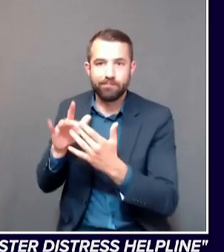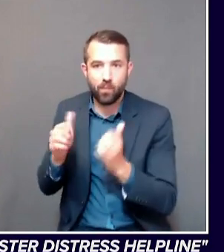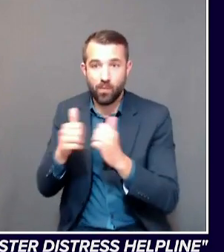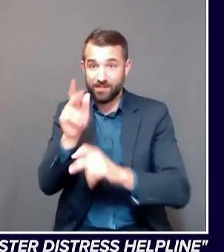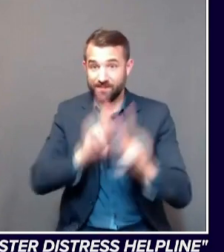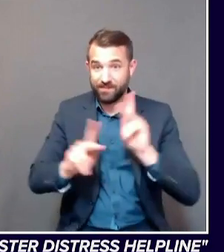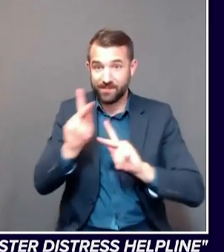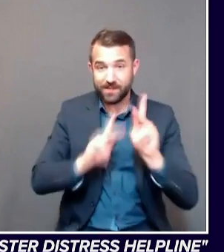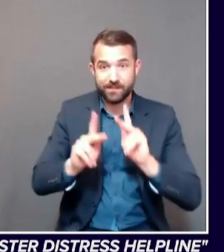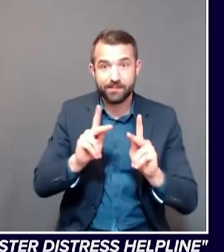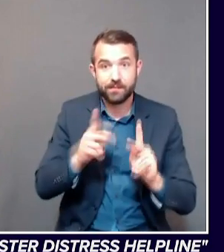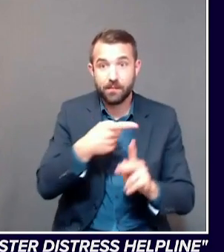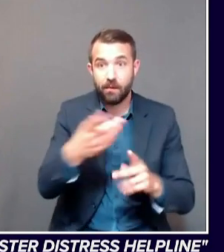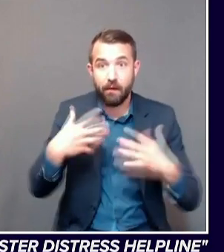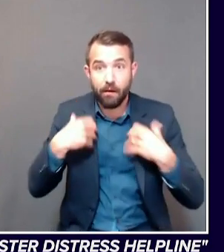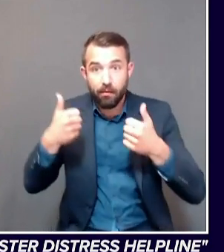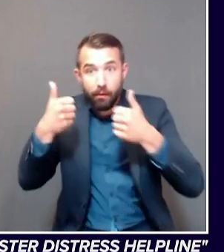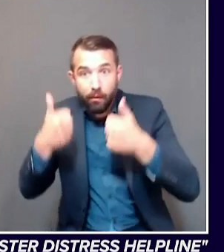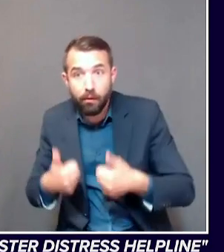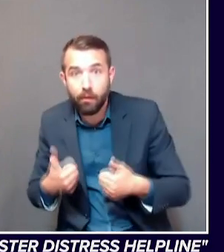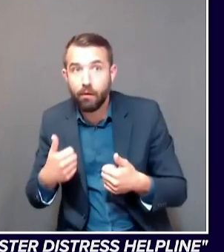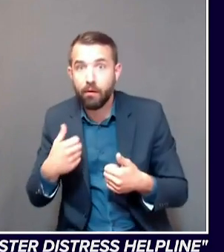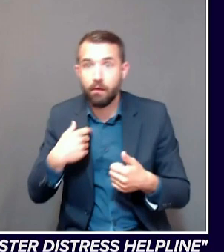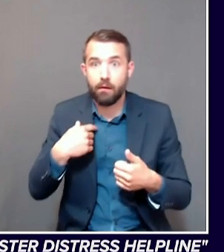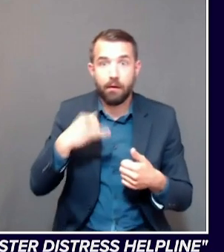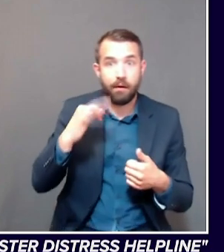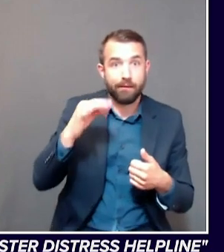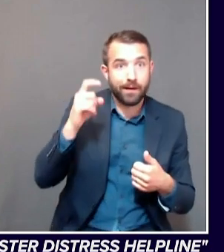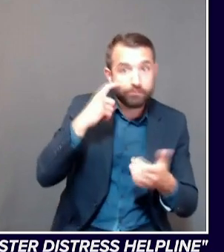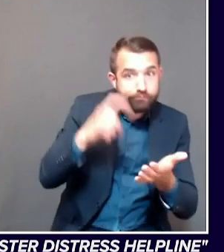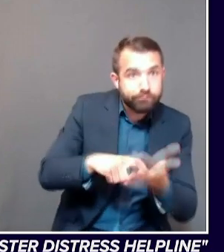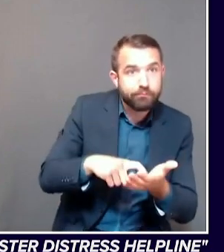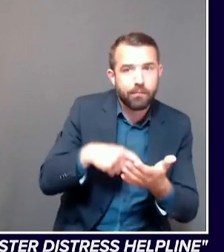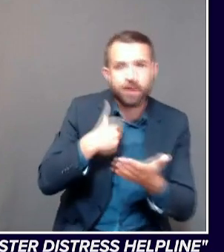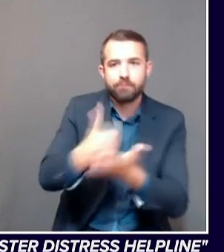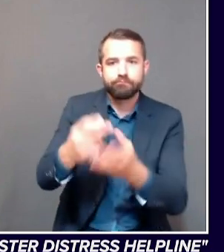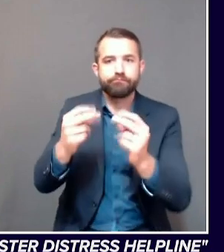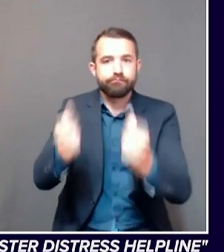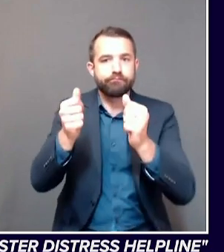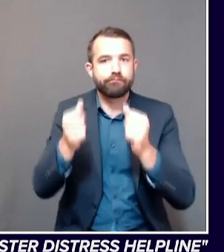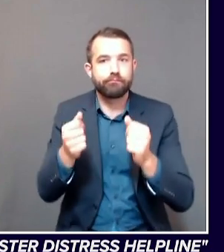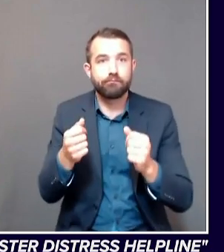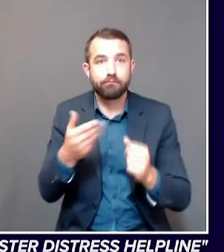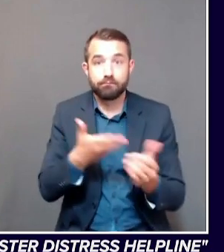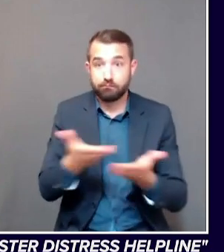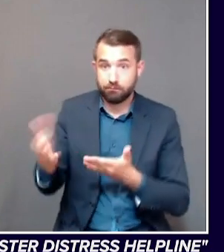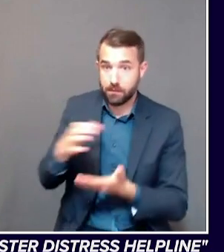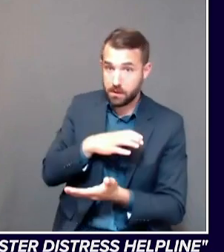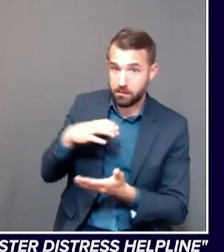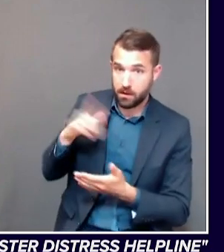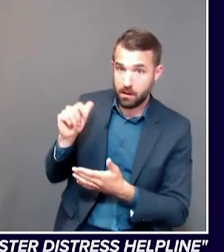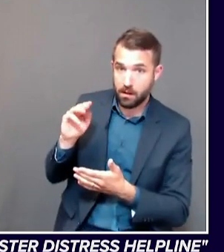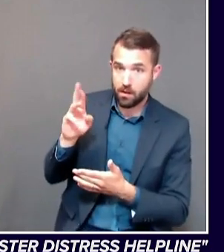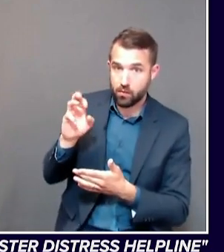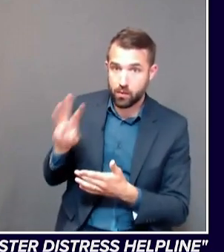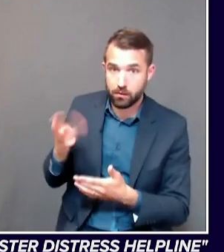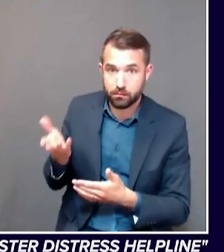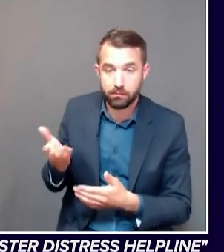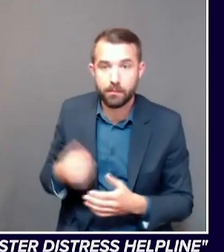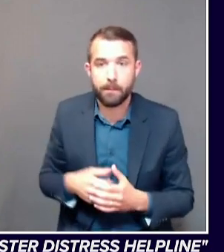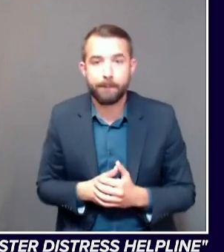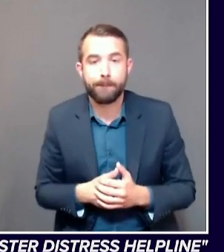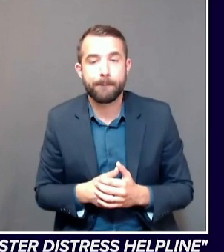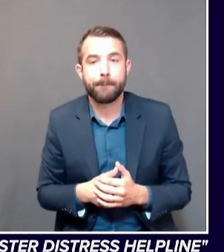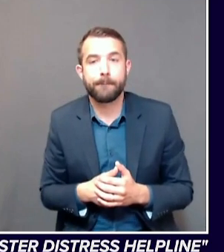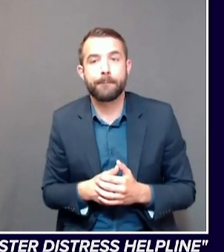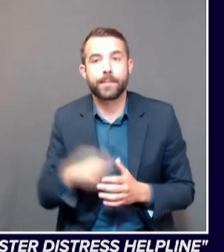developing symptoms, we're aware of it and can get them help. Commissioner, is there anything else that you'd like to add on top of that? Just that as we